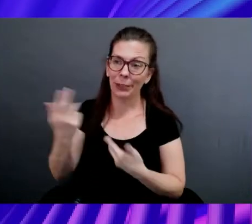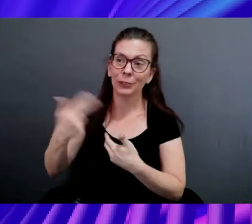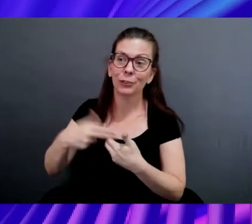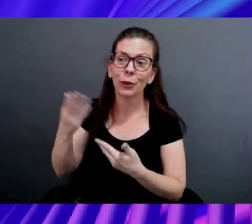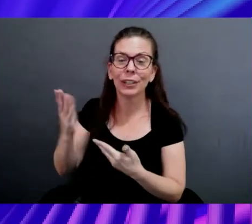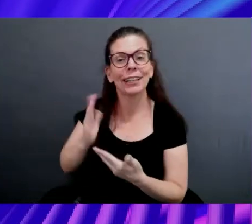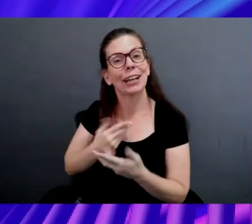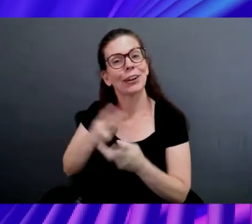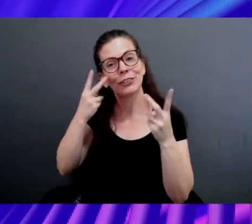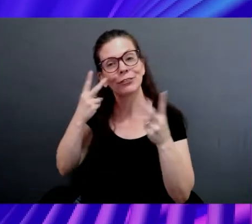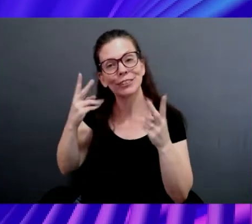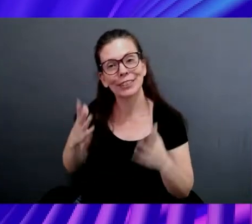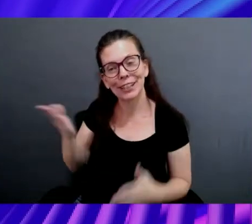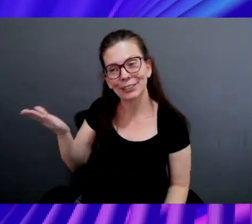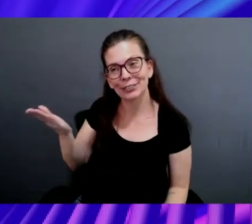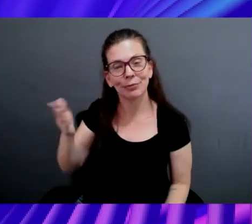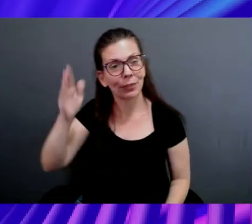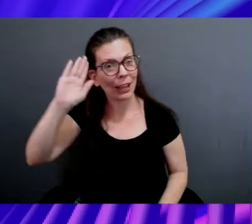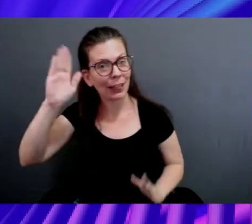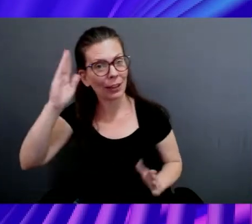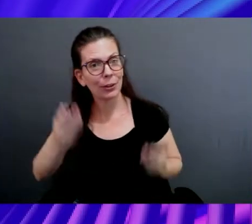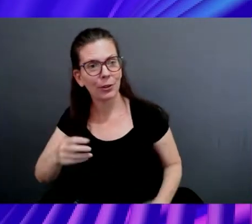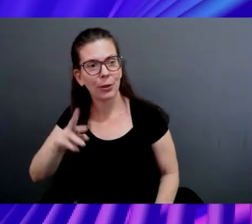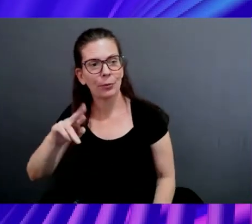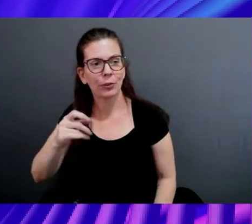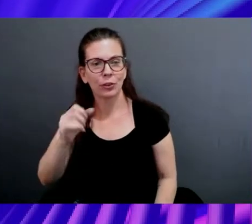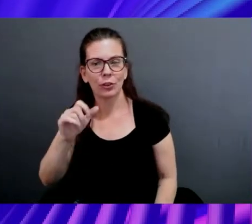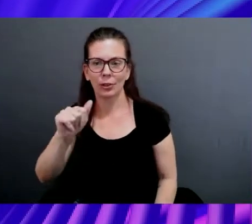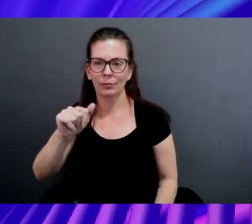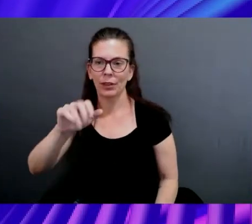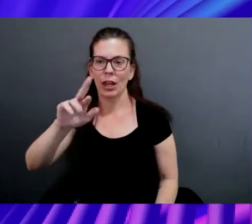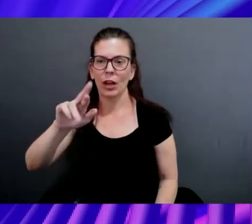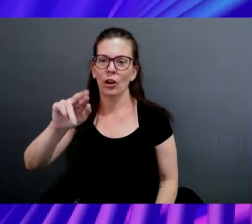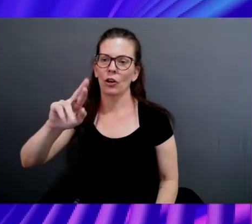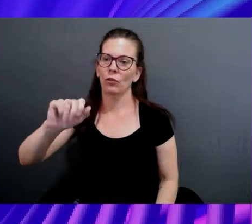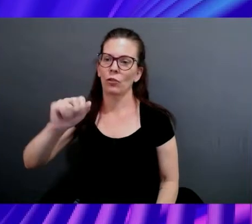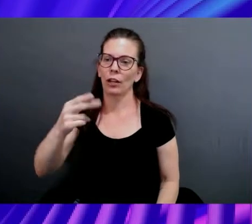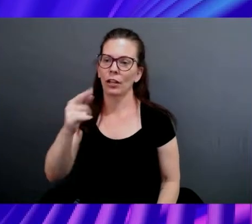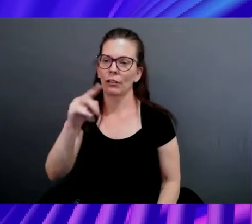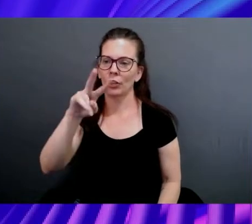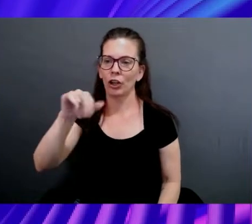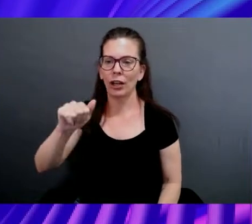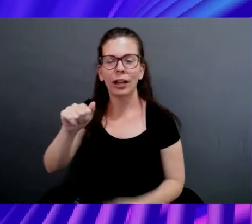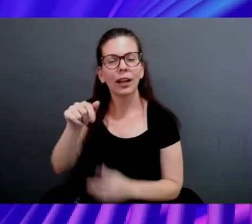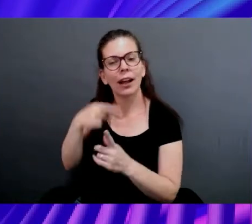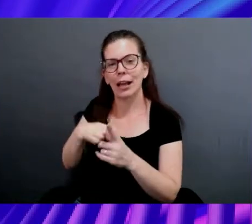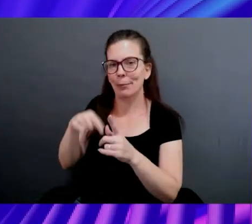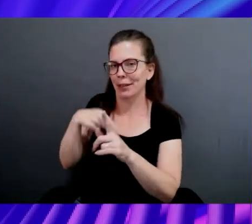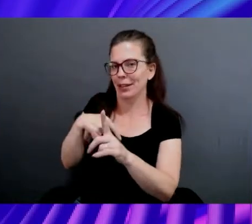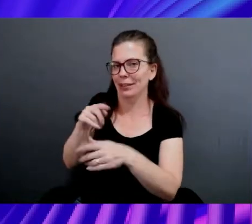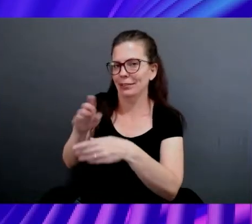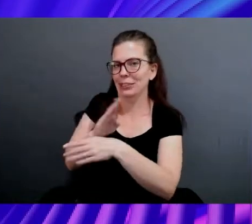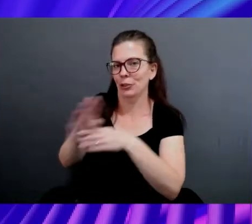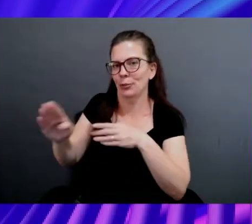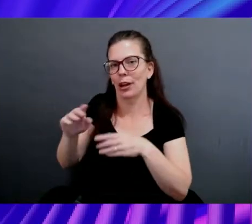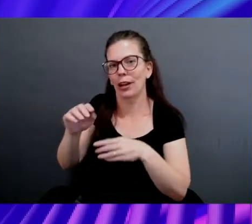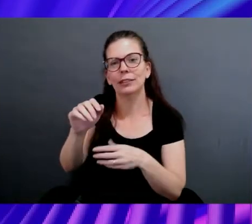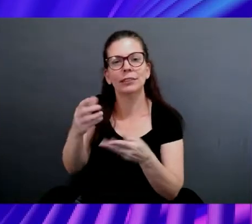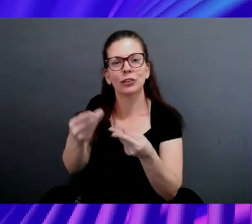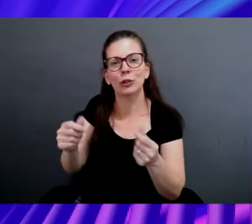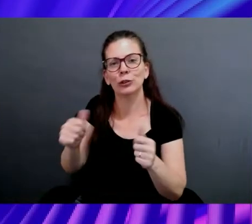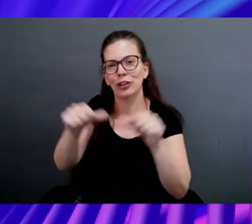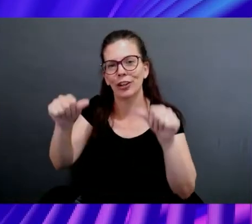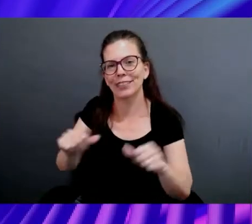guest. Hi, my name is Raghavrao Sodabhatina. I'm an enterprise solution architect based out of Boston. Awesome.